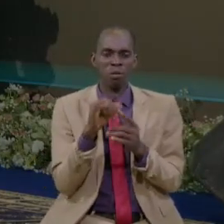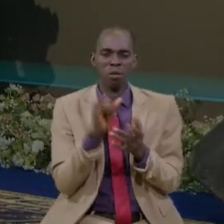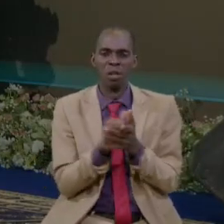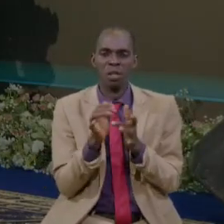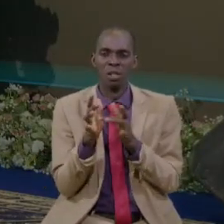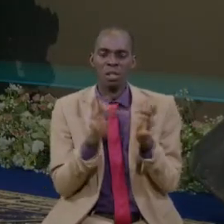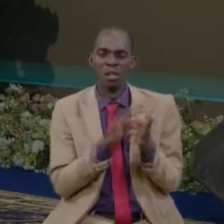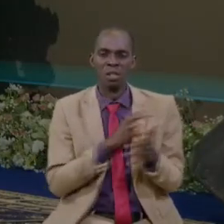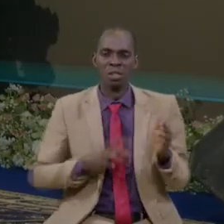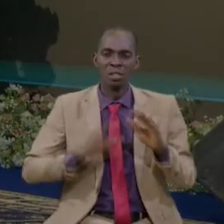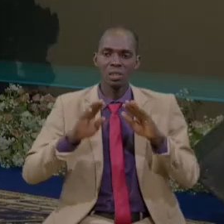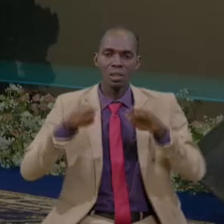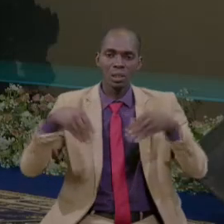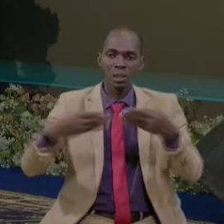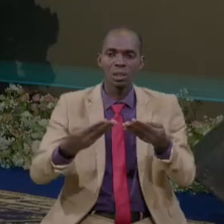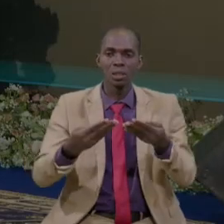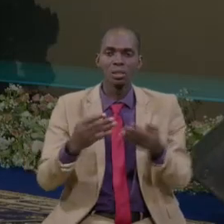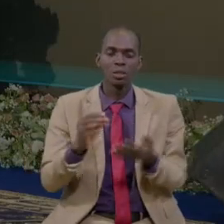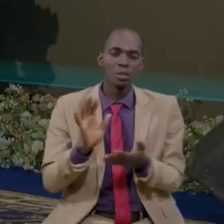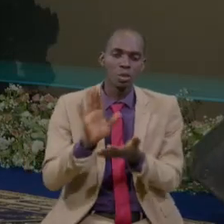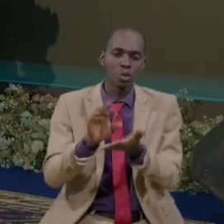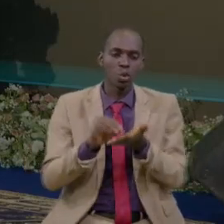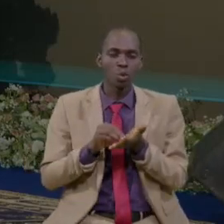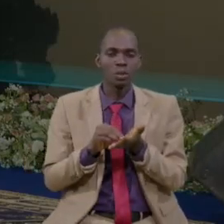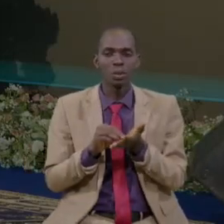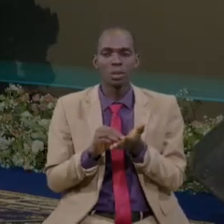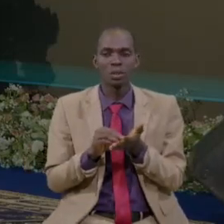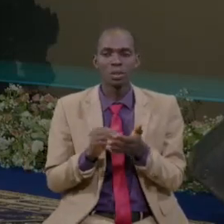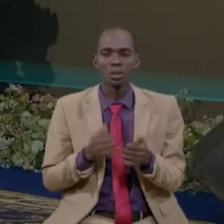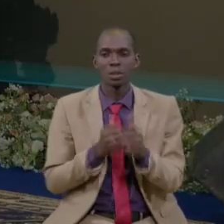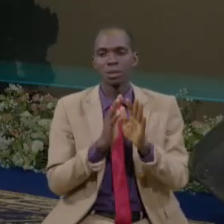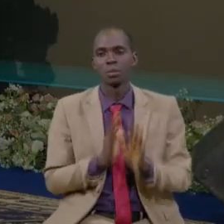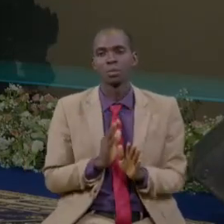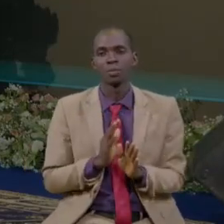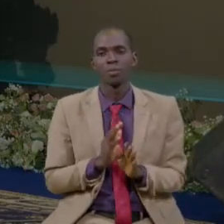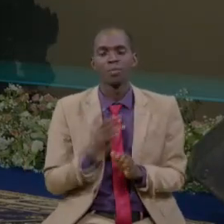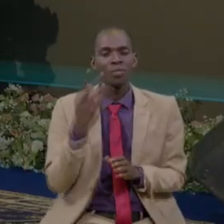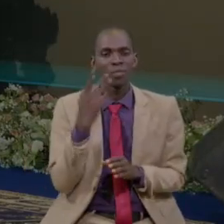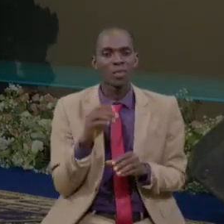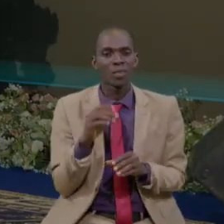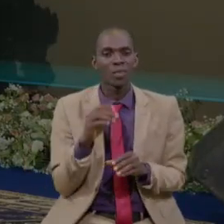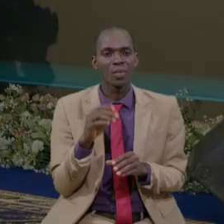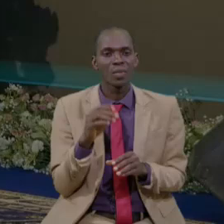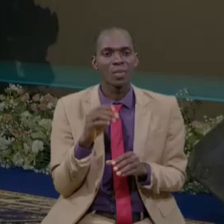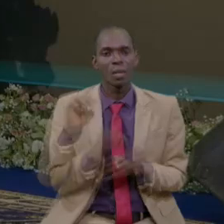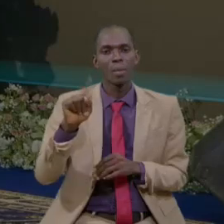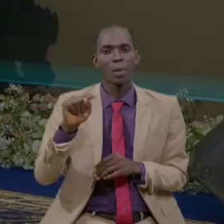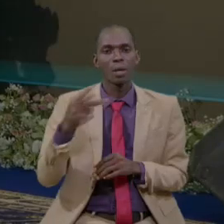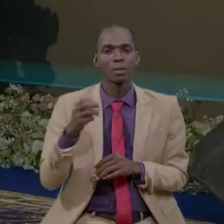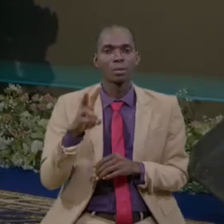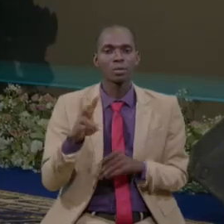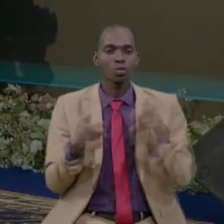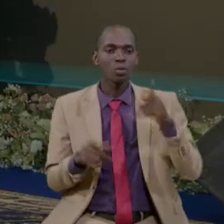gave his own disciples. Look at Matthew chapter 28, reading from verse 18.